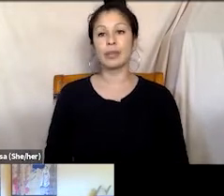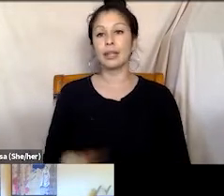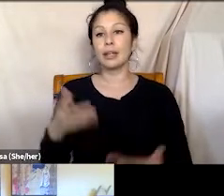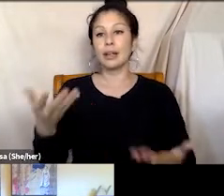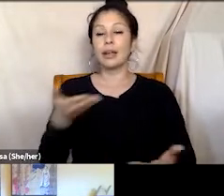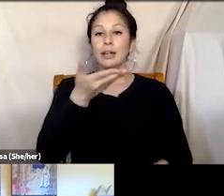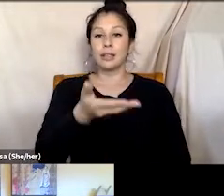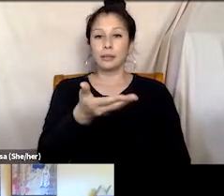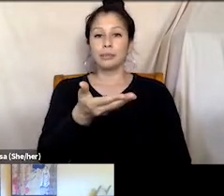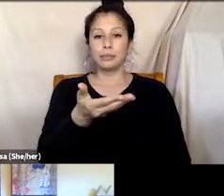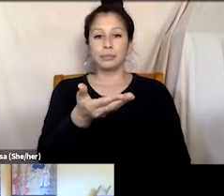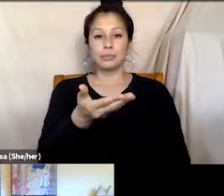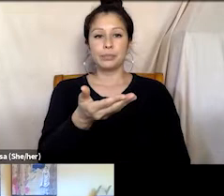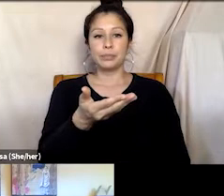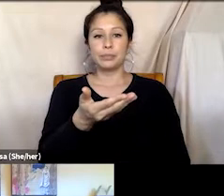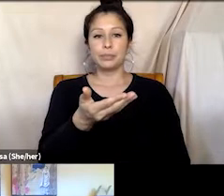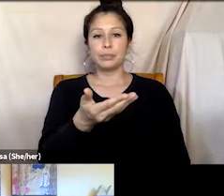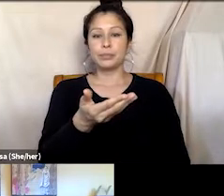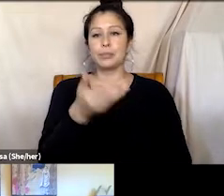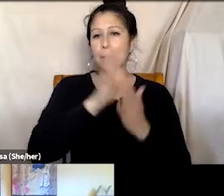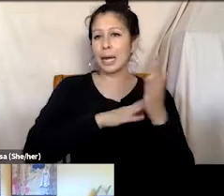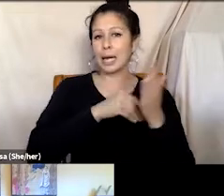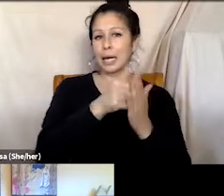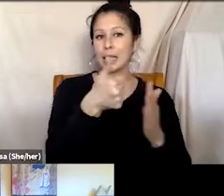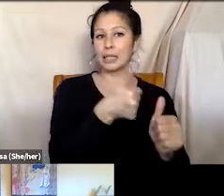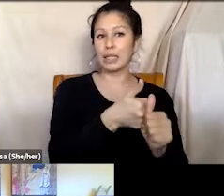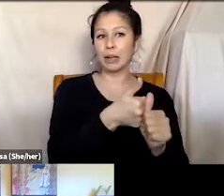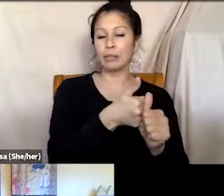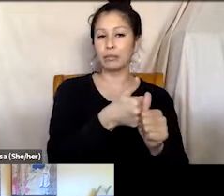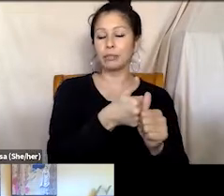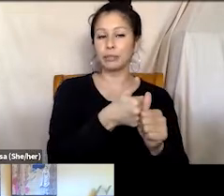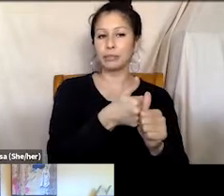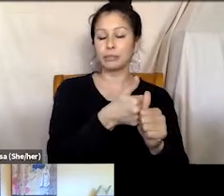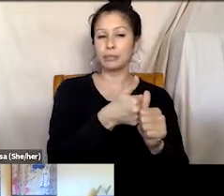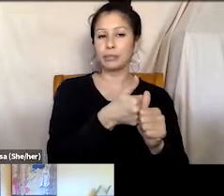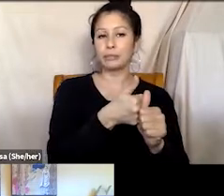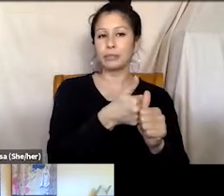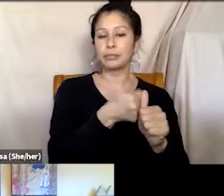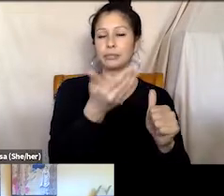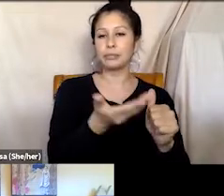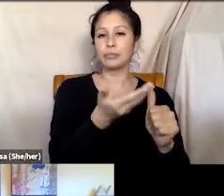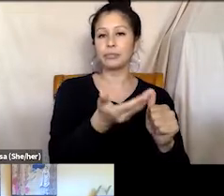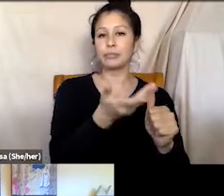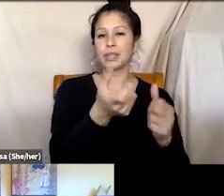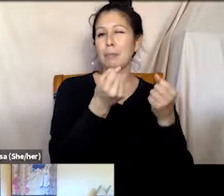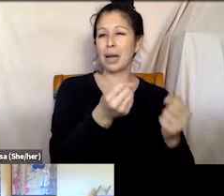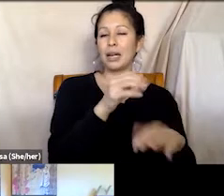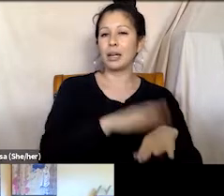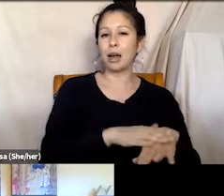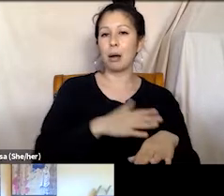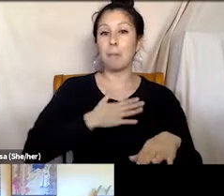So here is a painting that was done, and it's based on